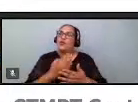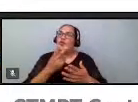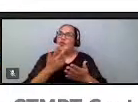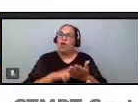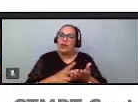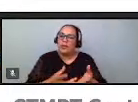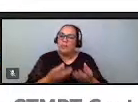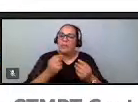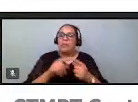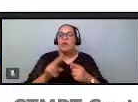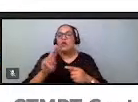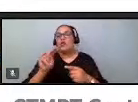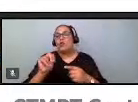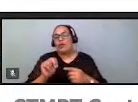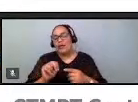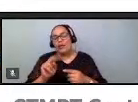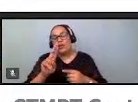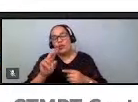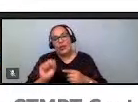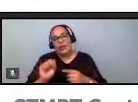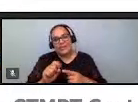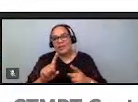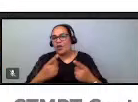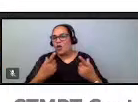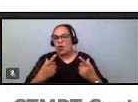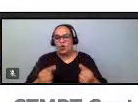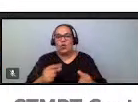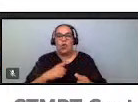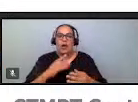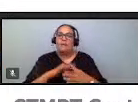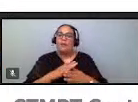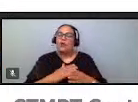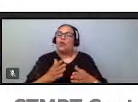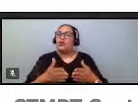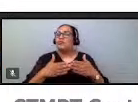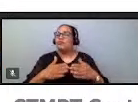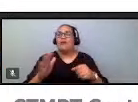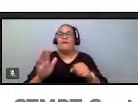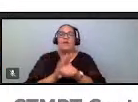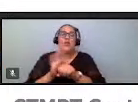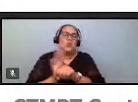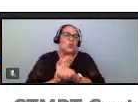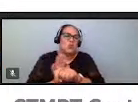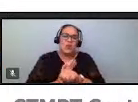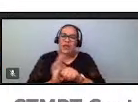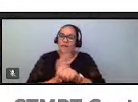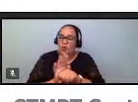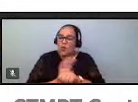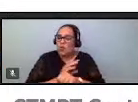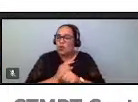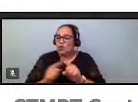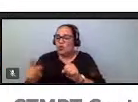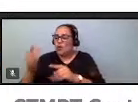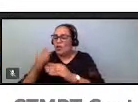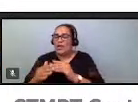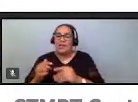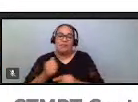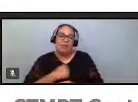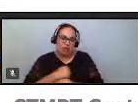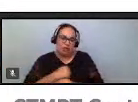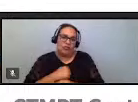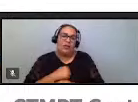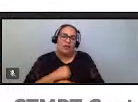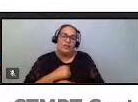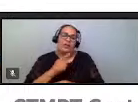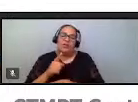in to the US they can't deliver because vessels are full the vessels are now full until the end of March